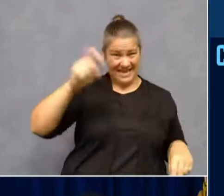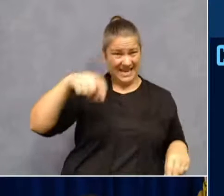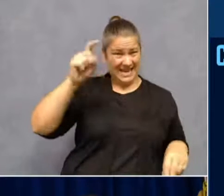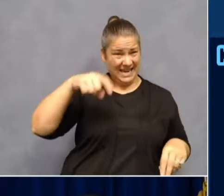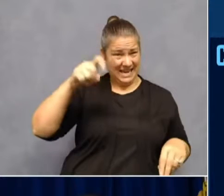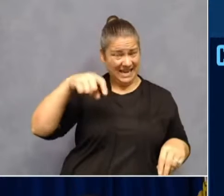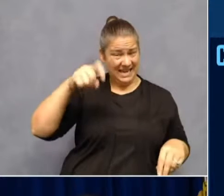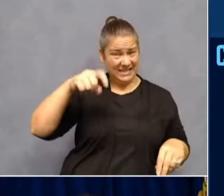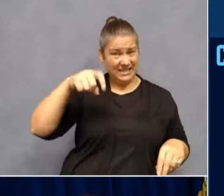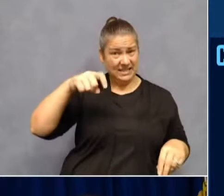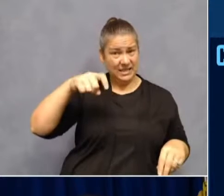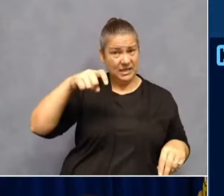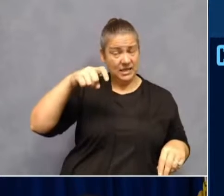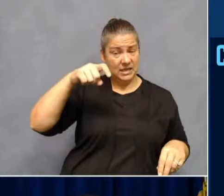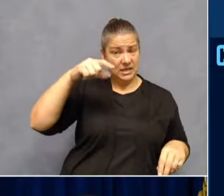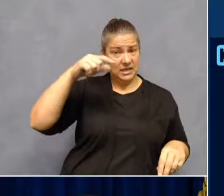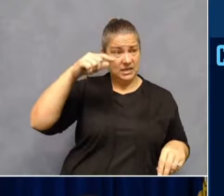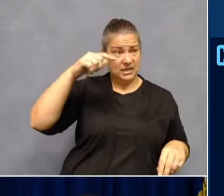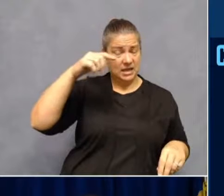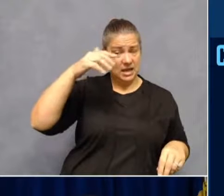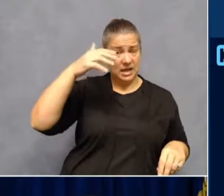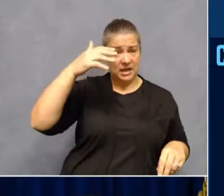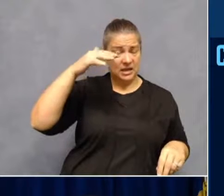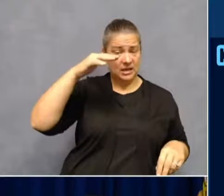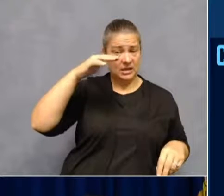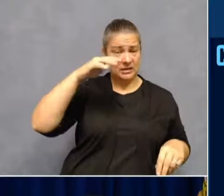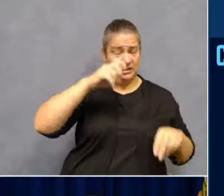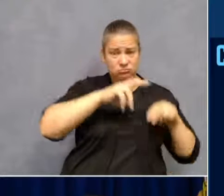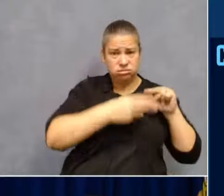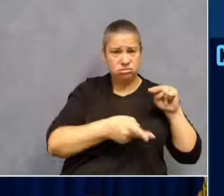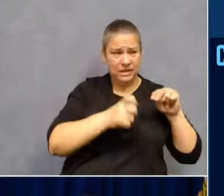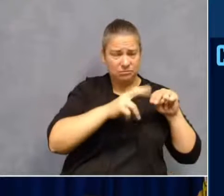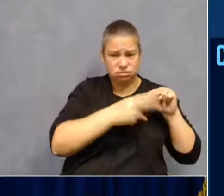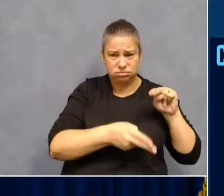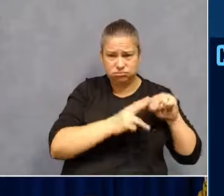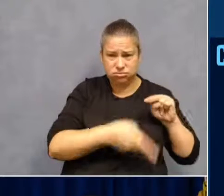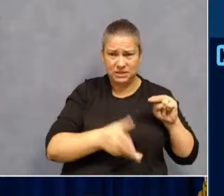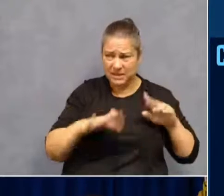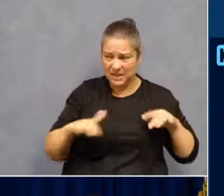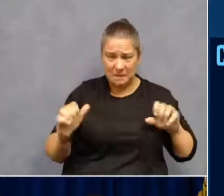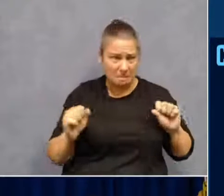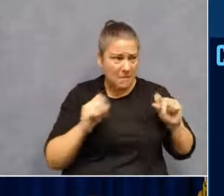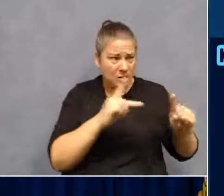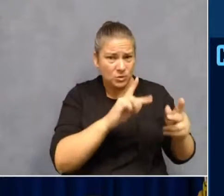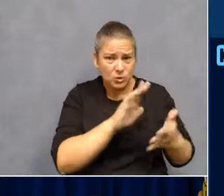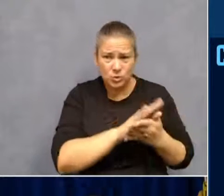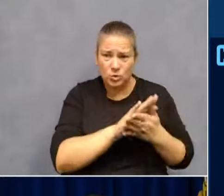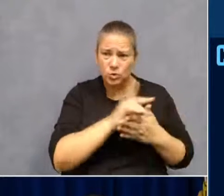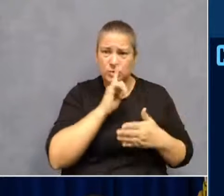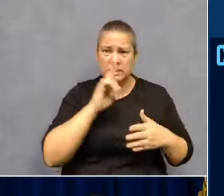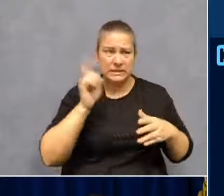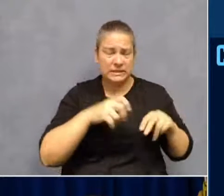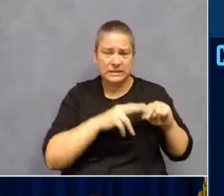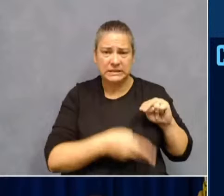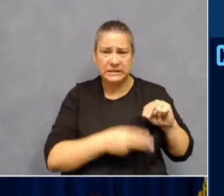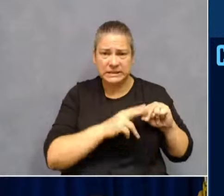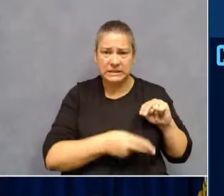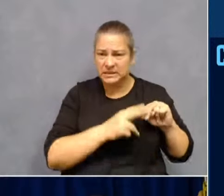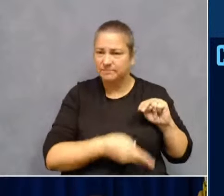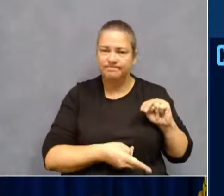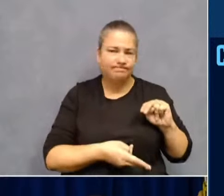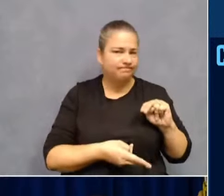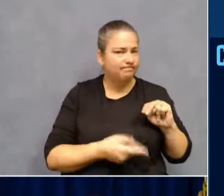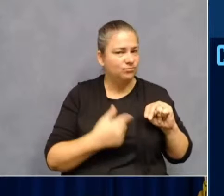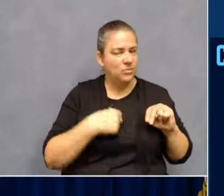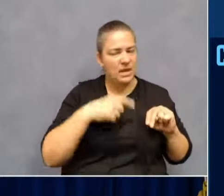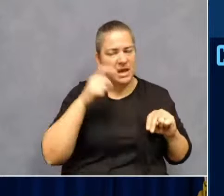inside, when our kids are going back or will be back in schools in some places, we need to do better. If